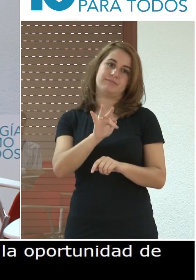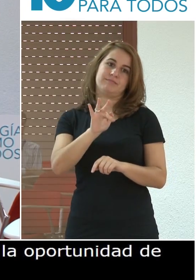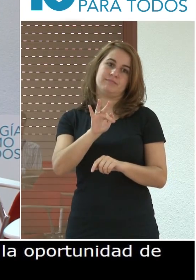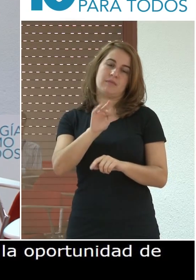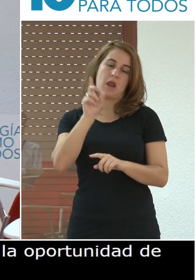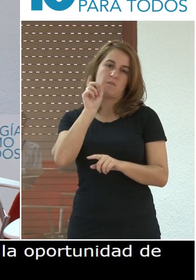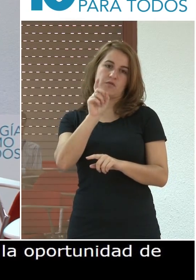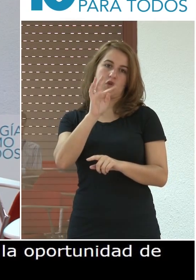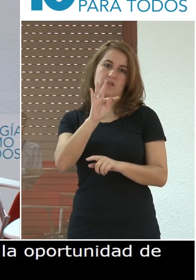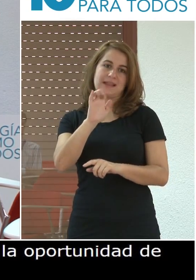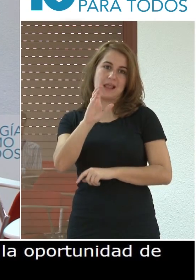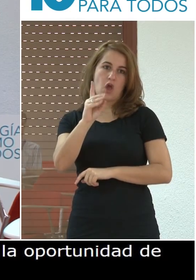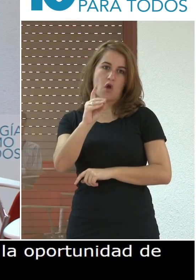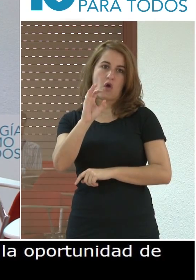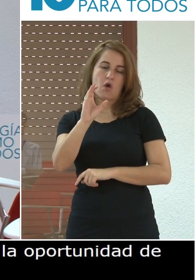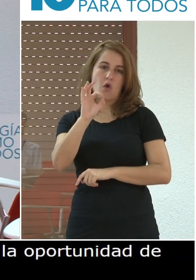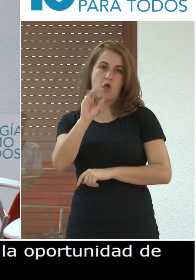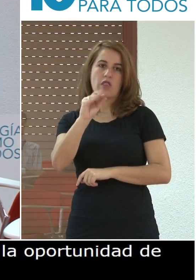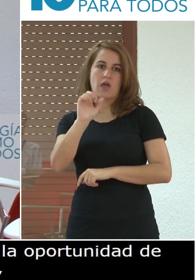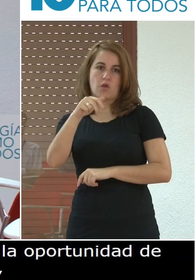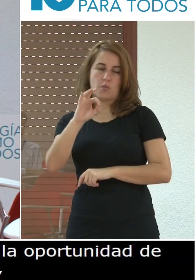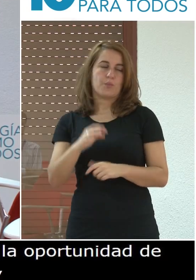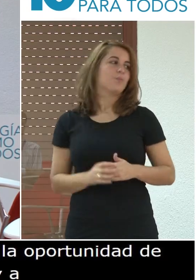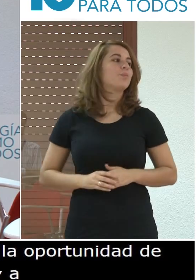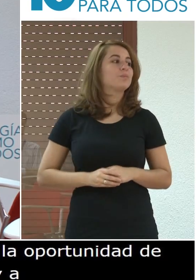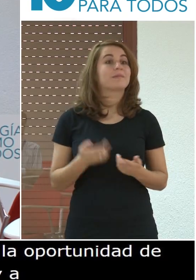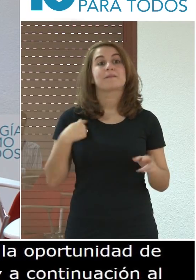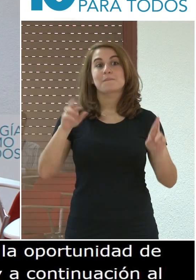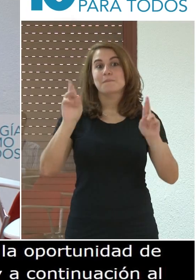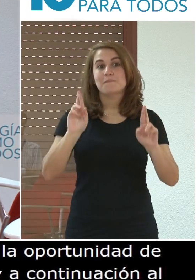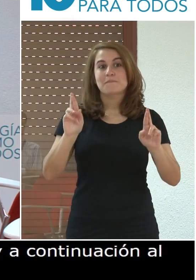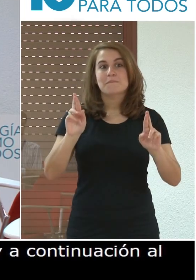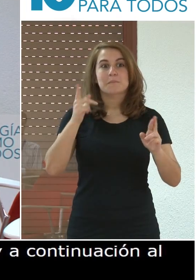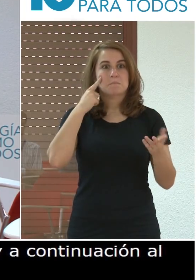and after that, Professor Teodiano. I hope